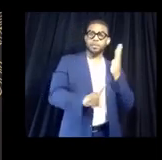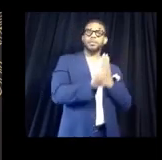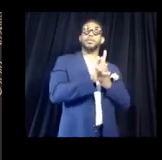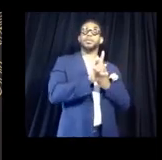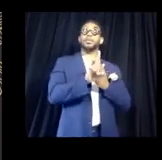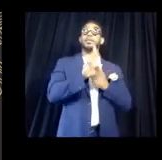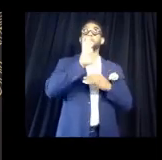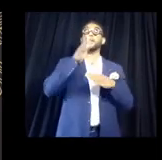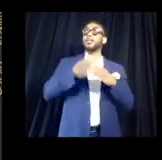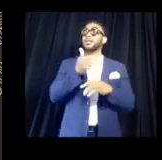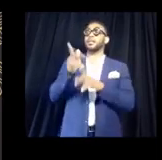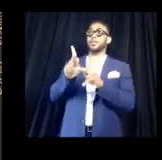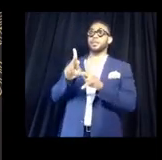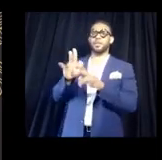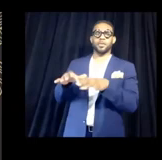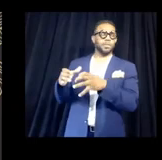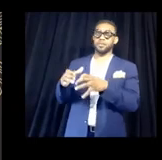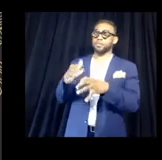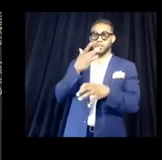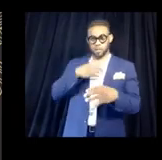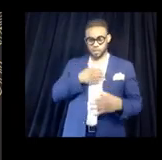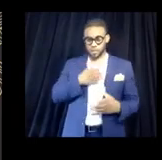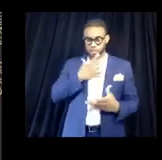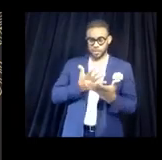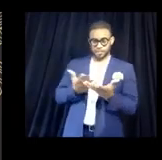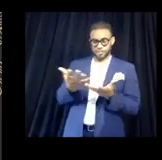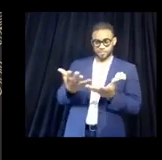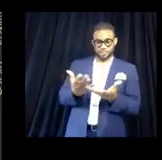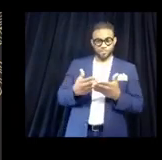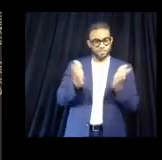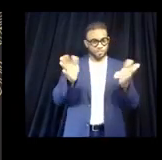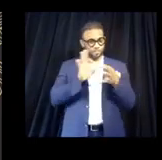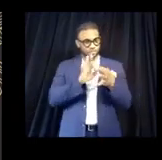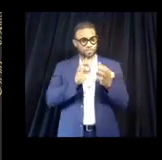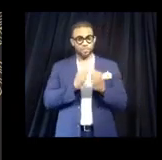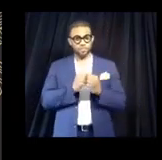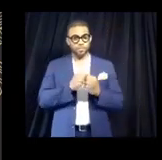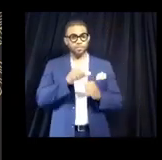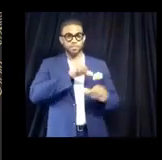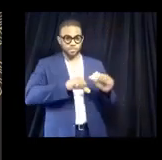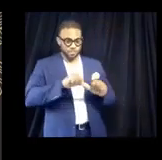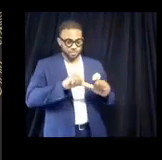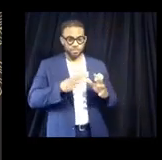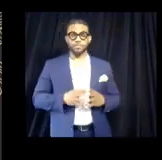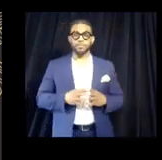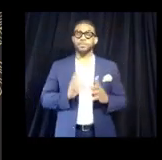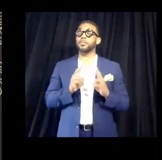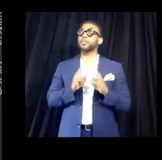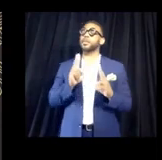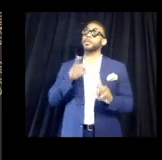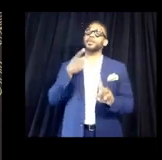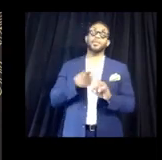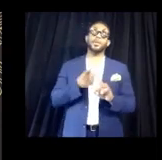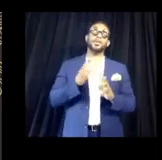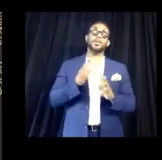wish to speak on behalf of any person or group, but rather we wish to be in conversation and relation with each other and